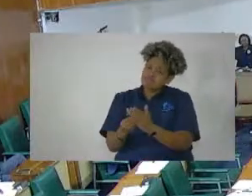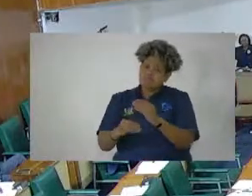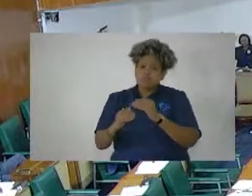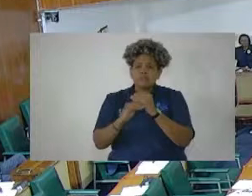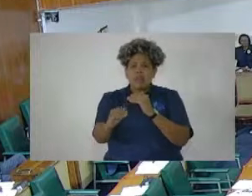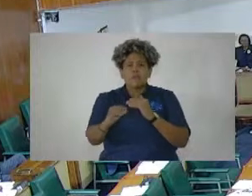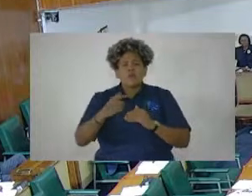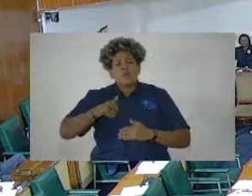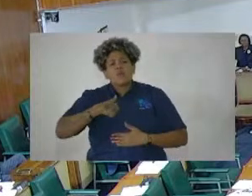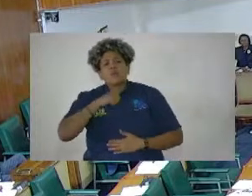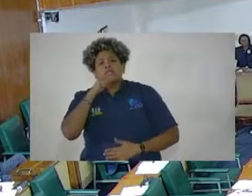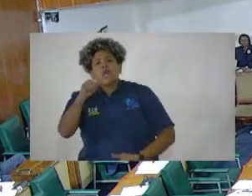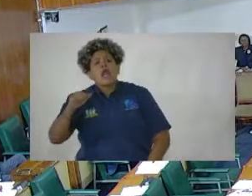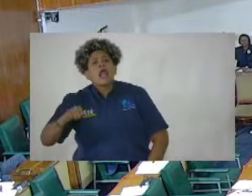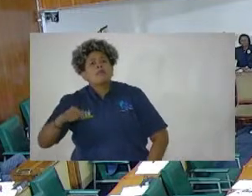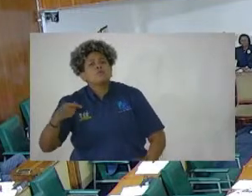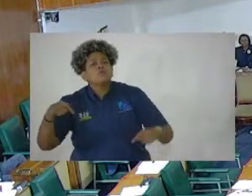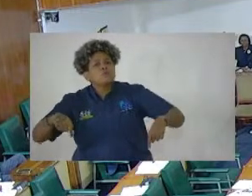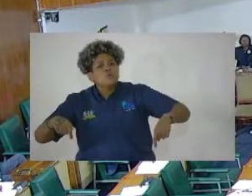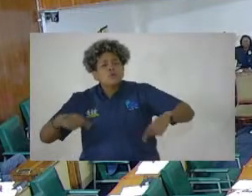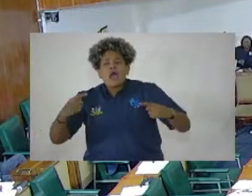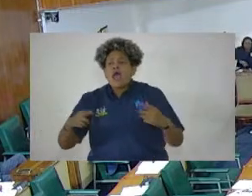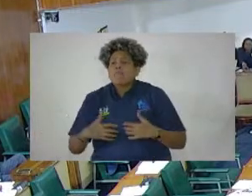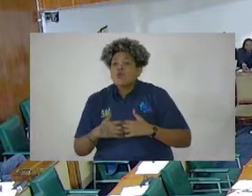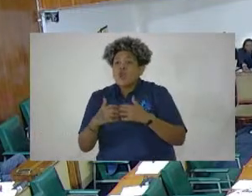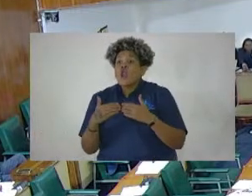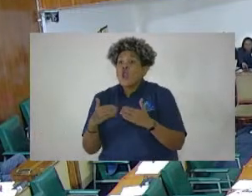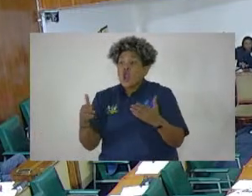We would not have been able to launch